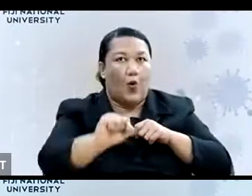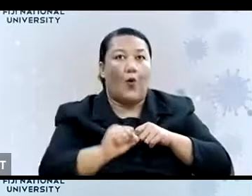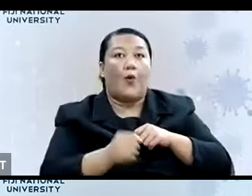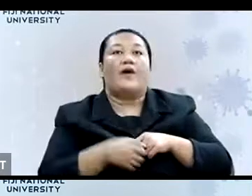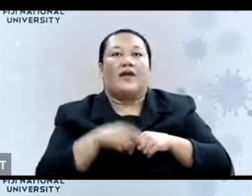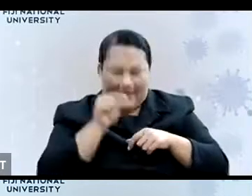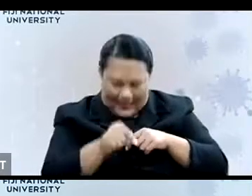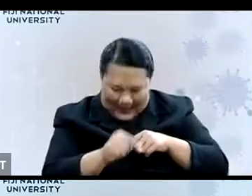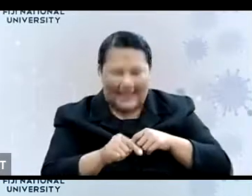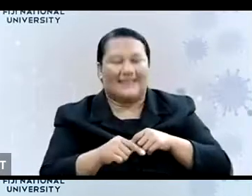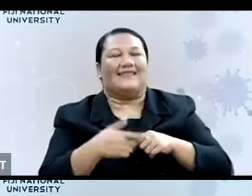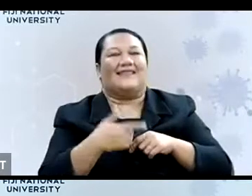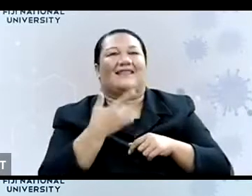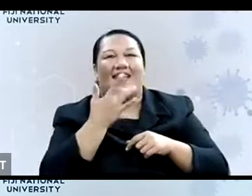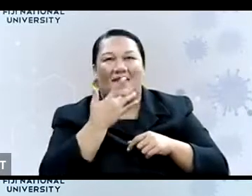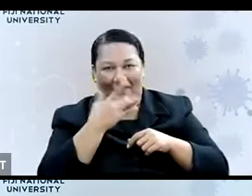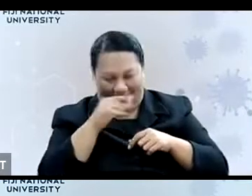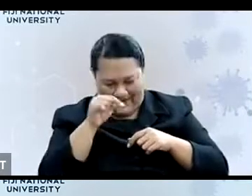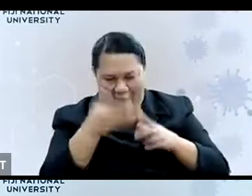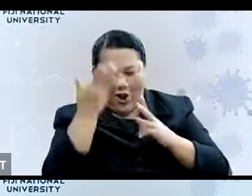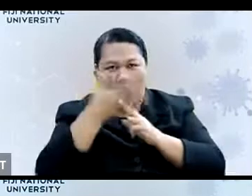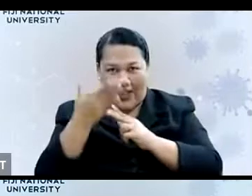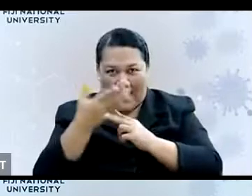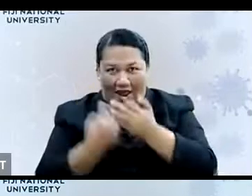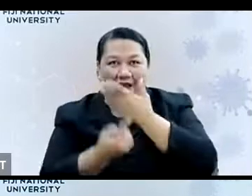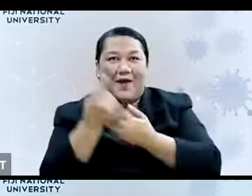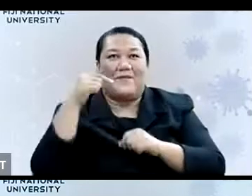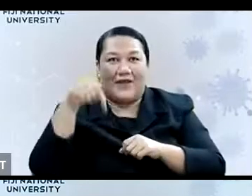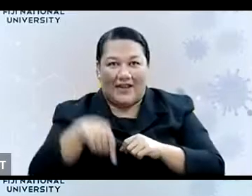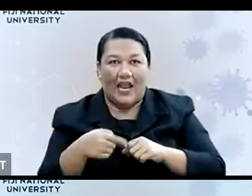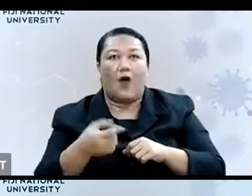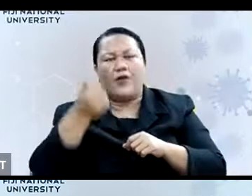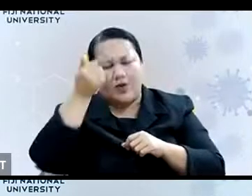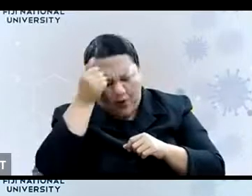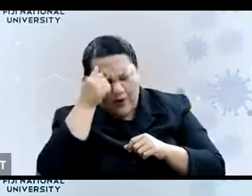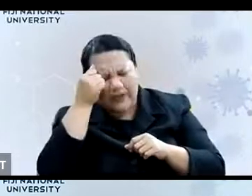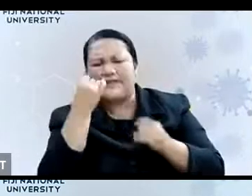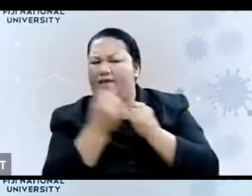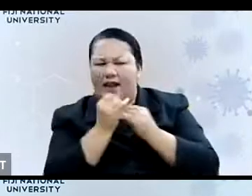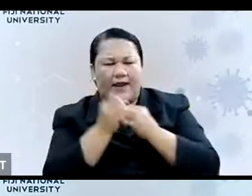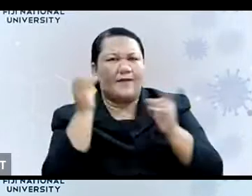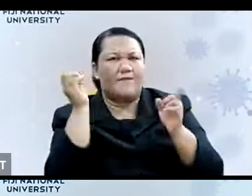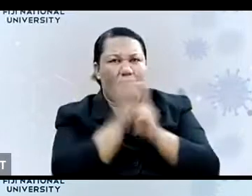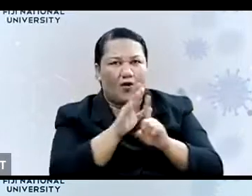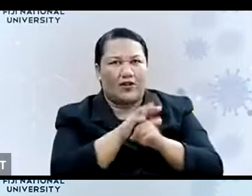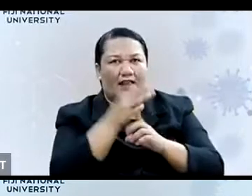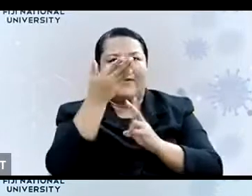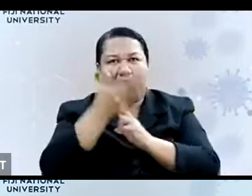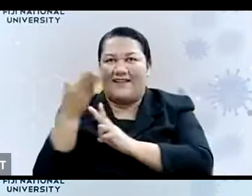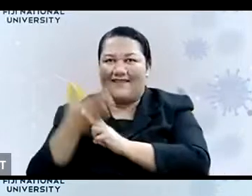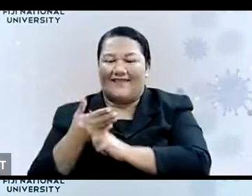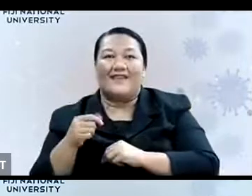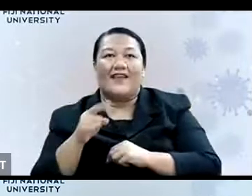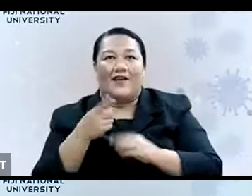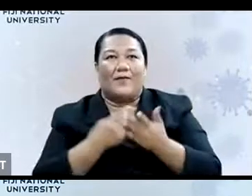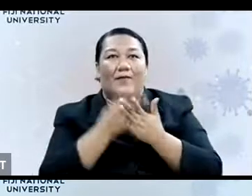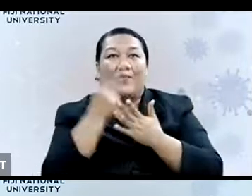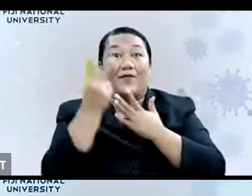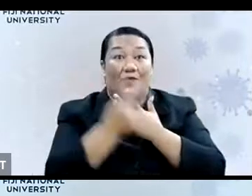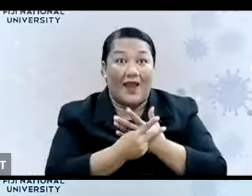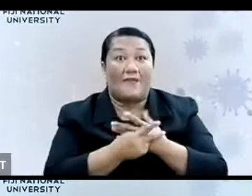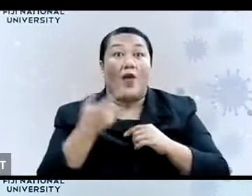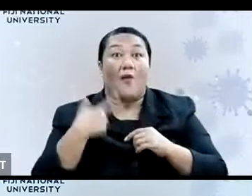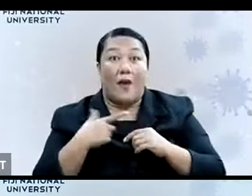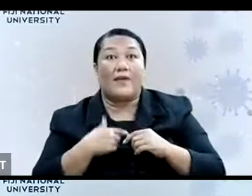we do know that it's a very important tool, we also understand that there are other factors that come into play when making